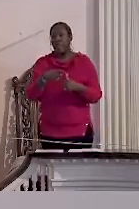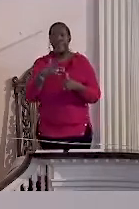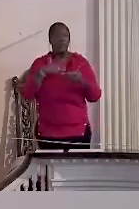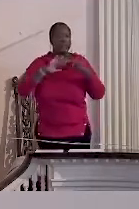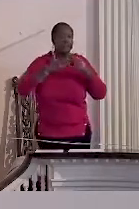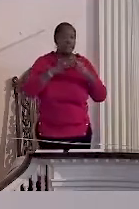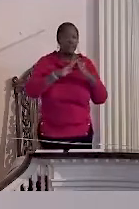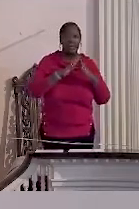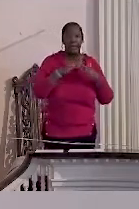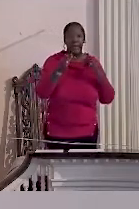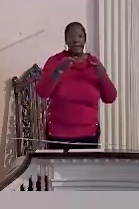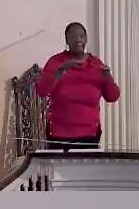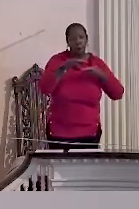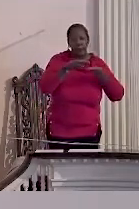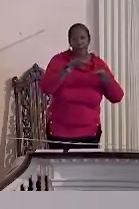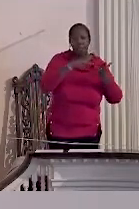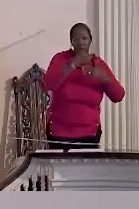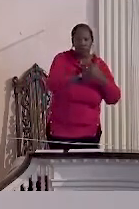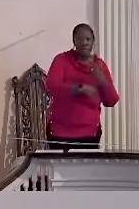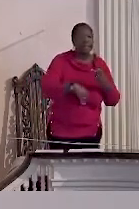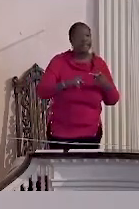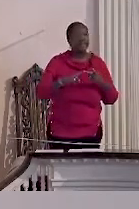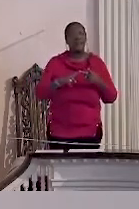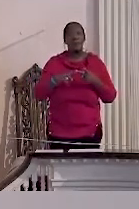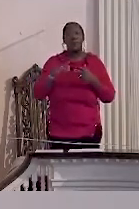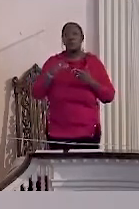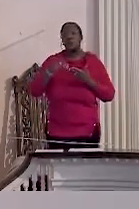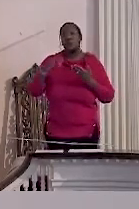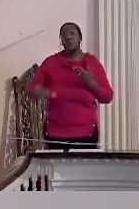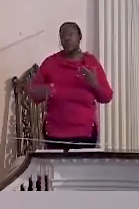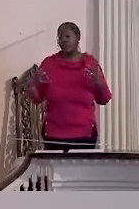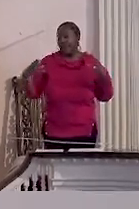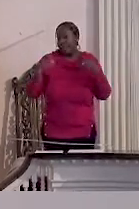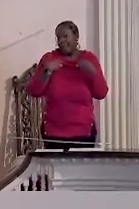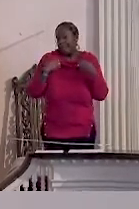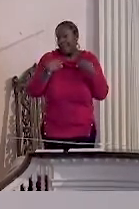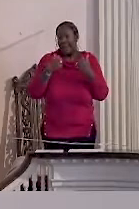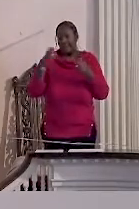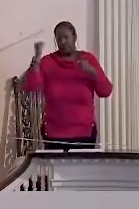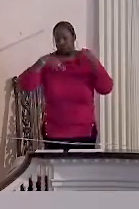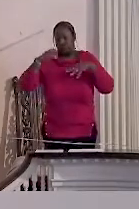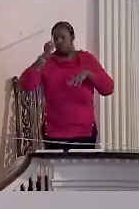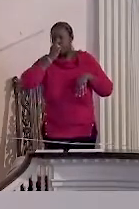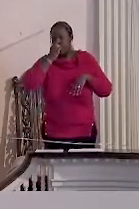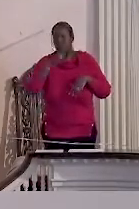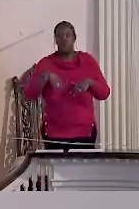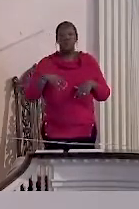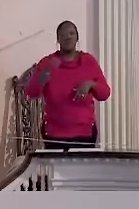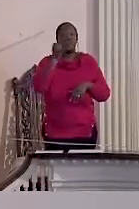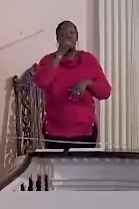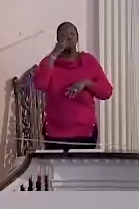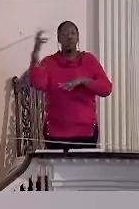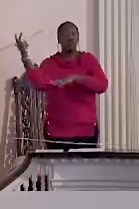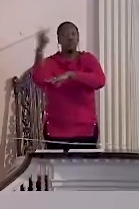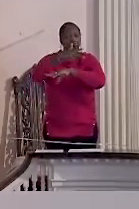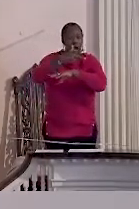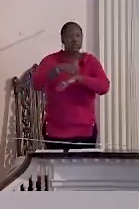projects, student backpacks with food, food trucks, food rescue